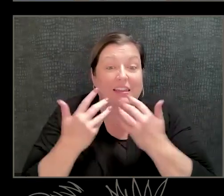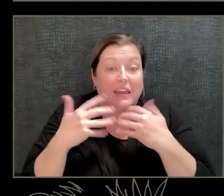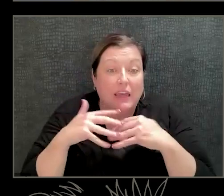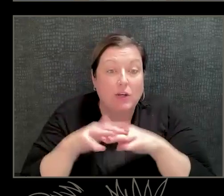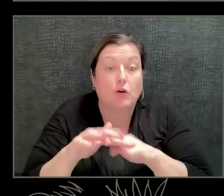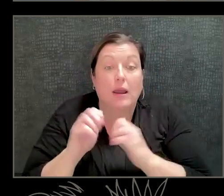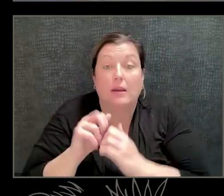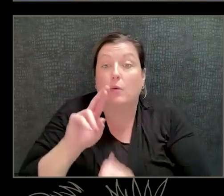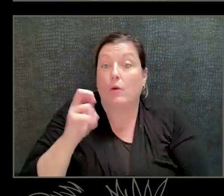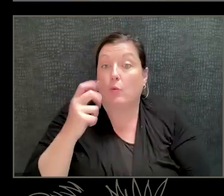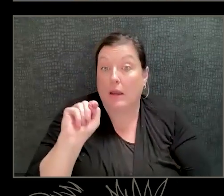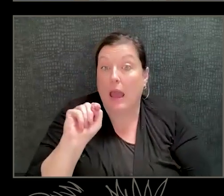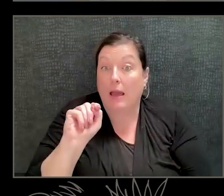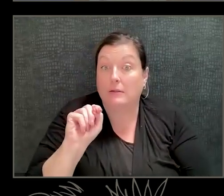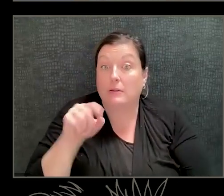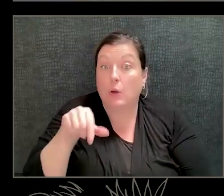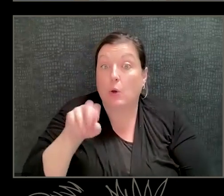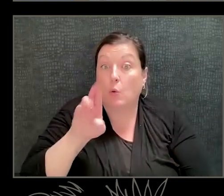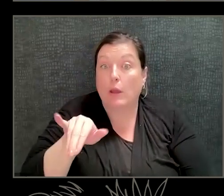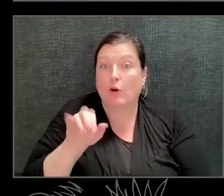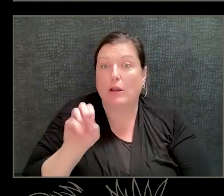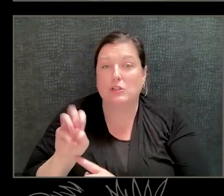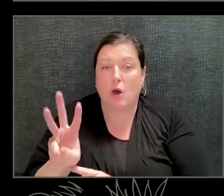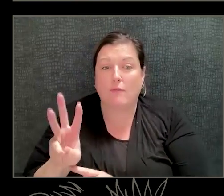Query. And